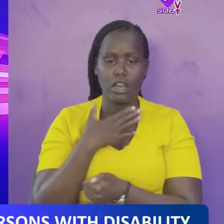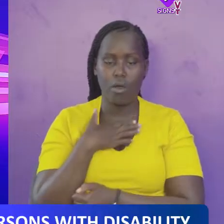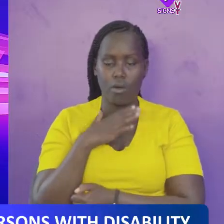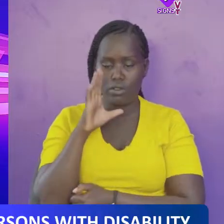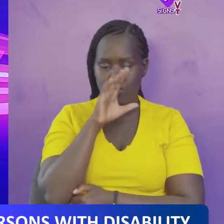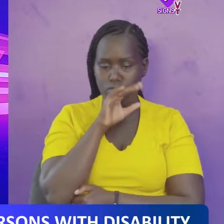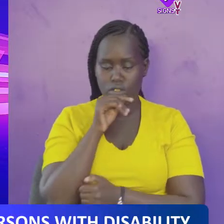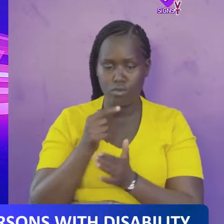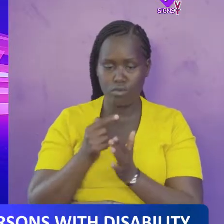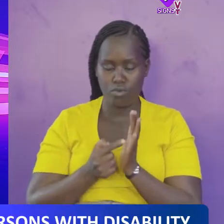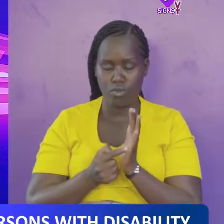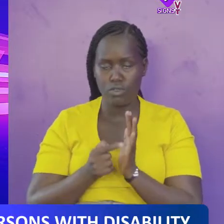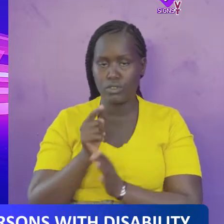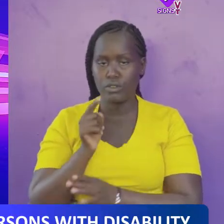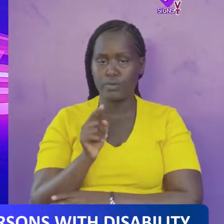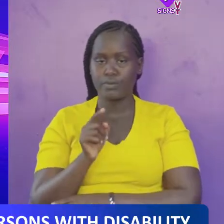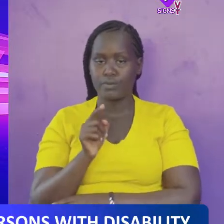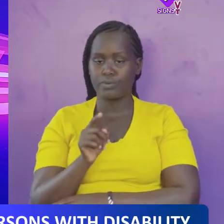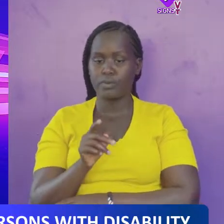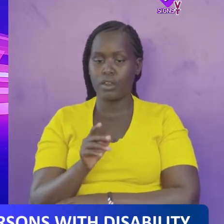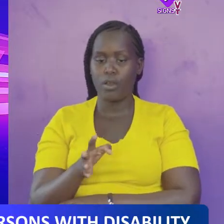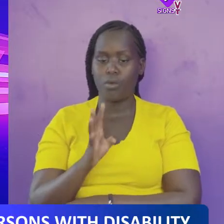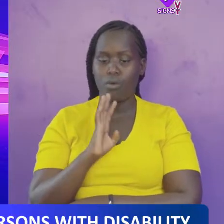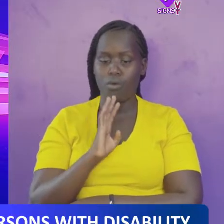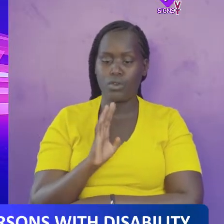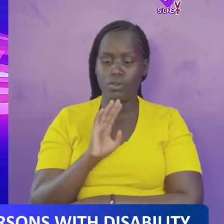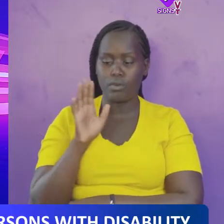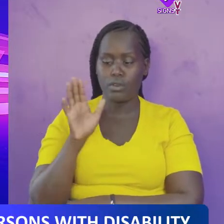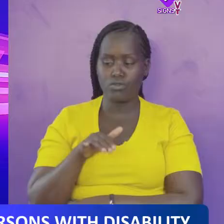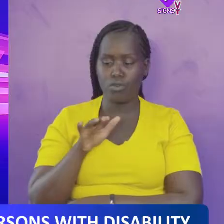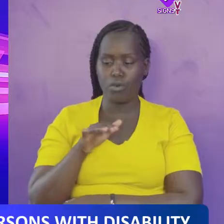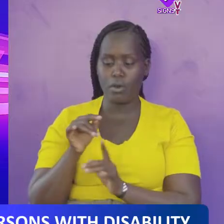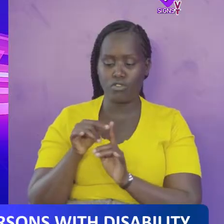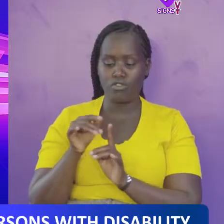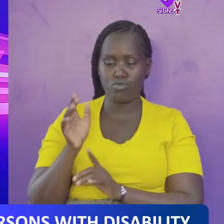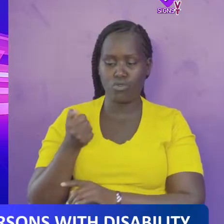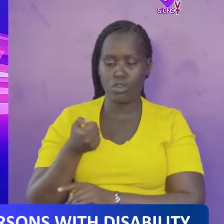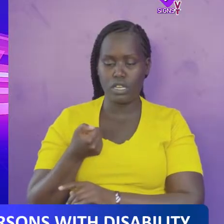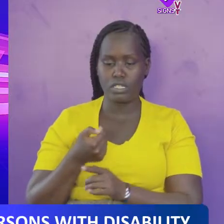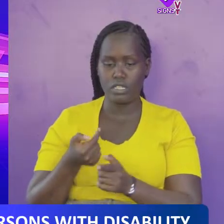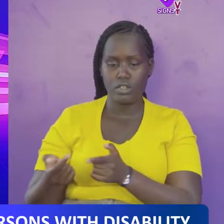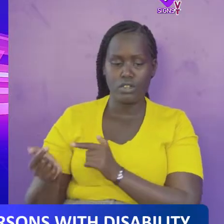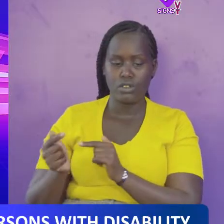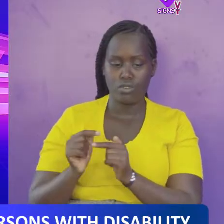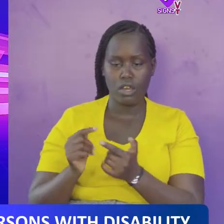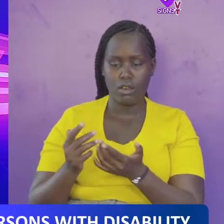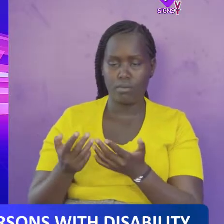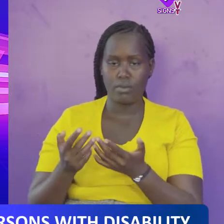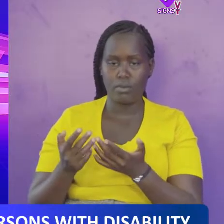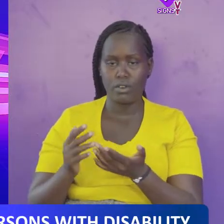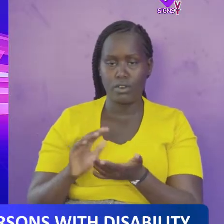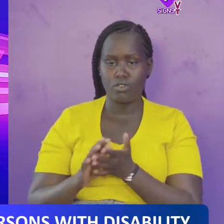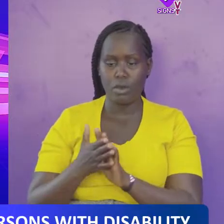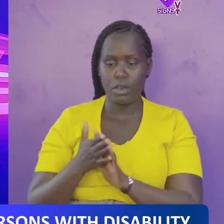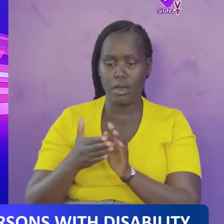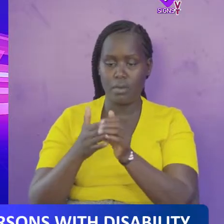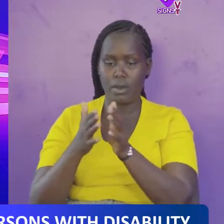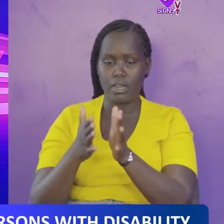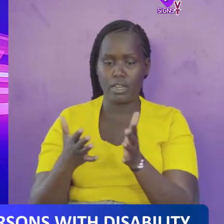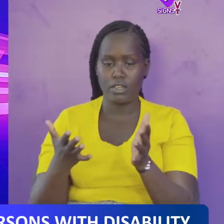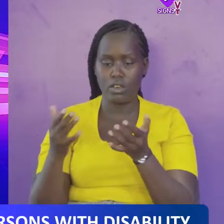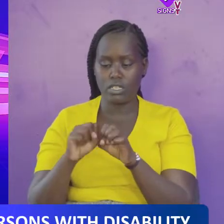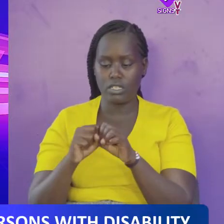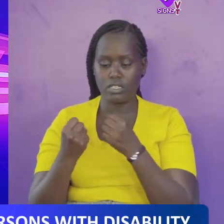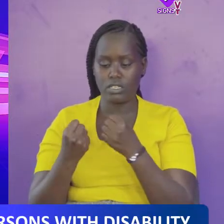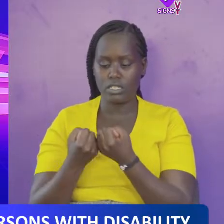you are talking to the women, to the girls, to come out, to be aggressive, to be leaders in societies, right? To try